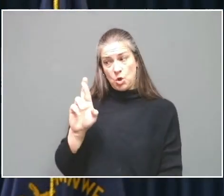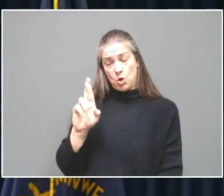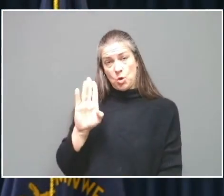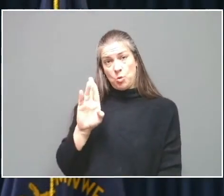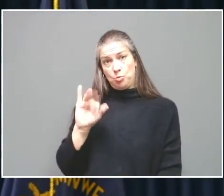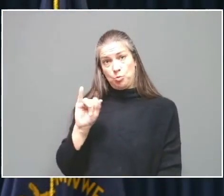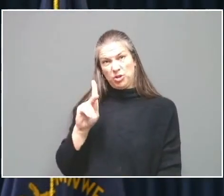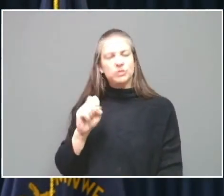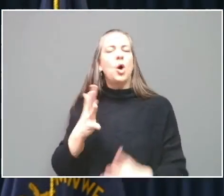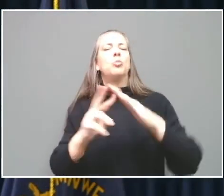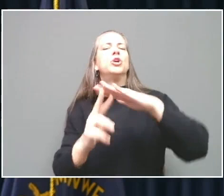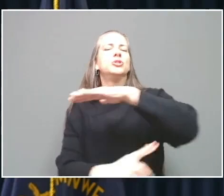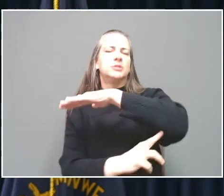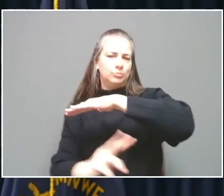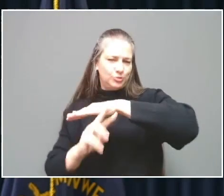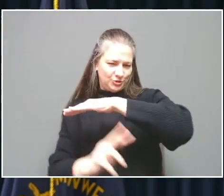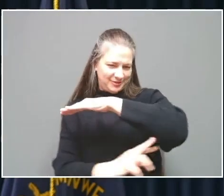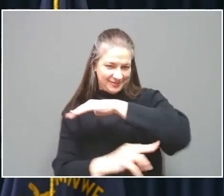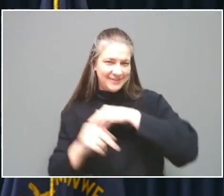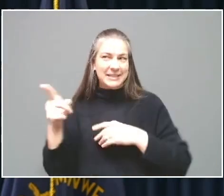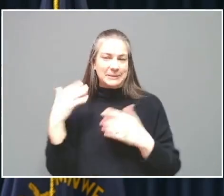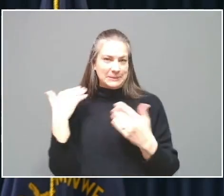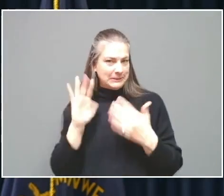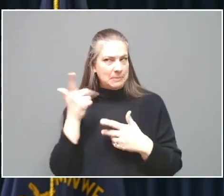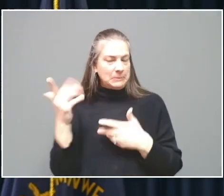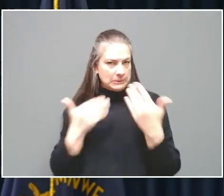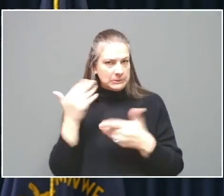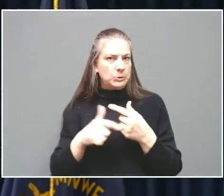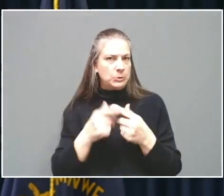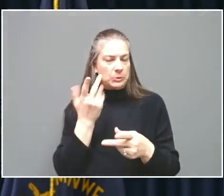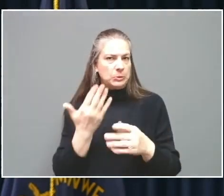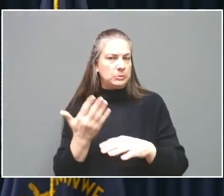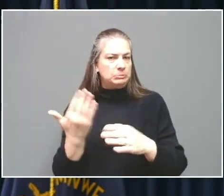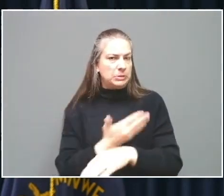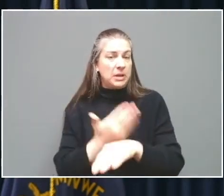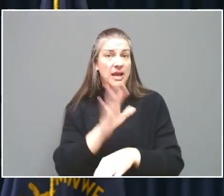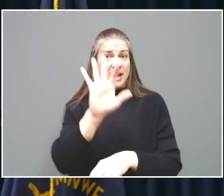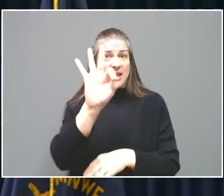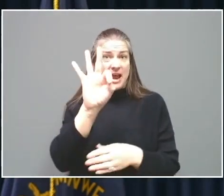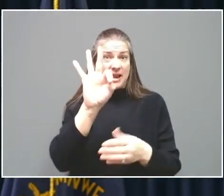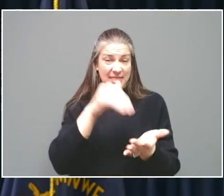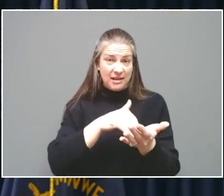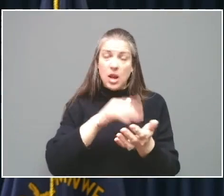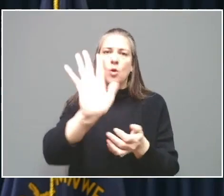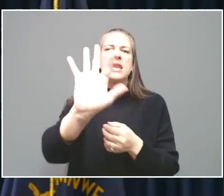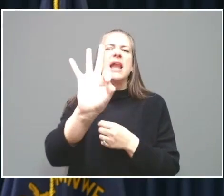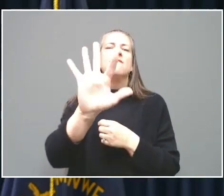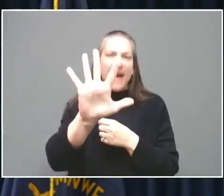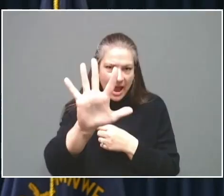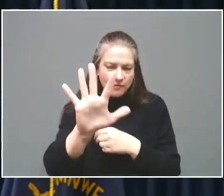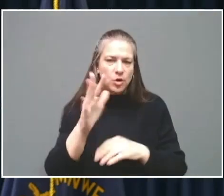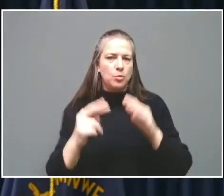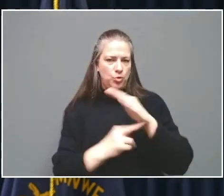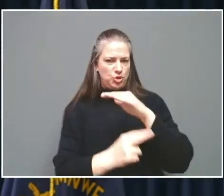public bridges that were damaged or destroyed in the flooding. 95 bridges were found to require total replacement. 71